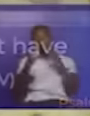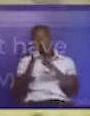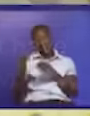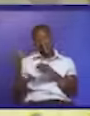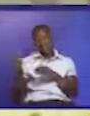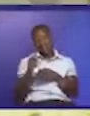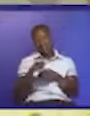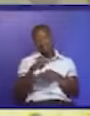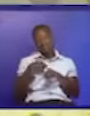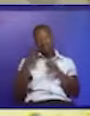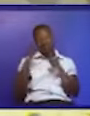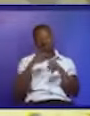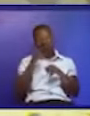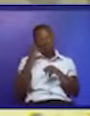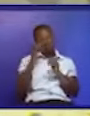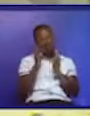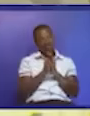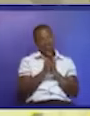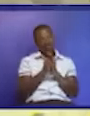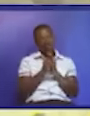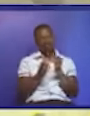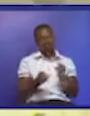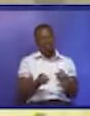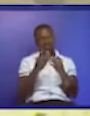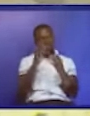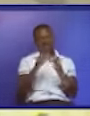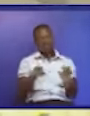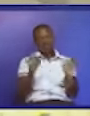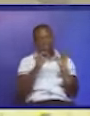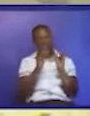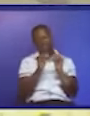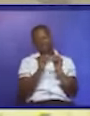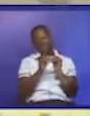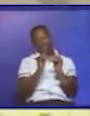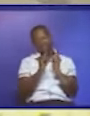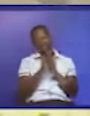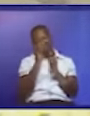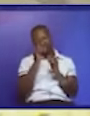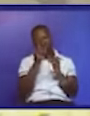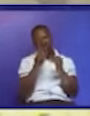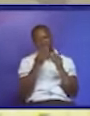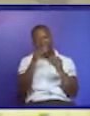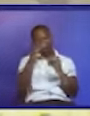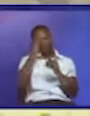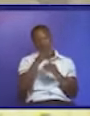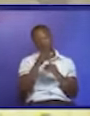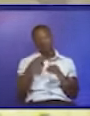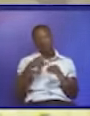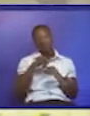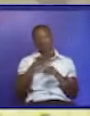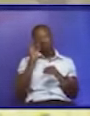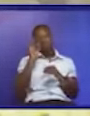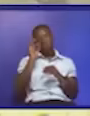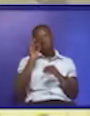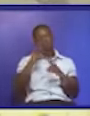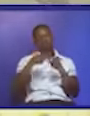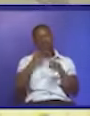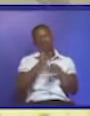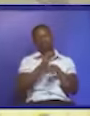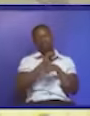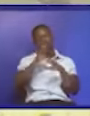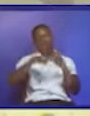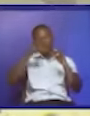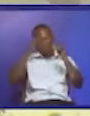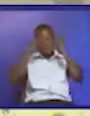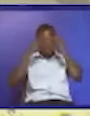my understanding with this sacrifice. That's why, unfortunately, for many men of God, we preach and it does not work in our lives. Because